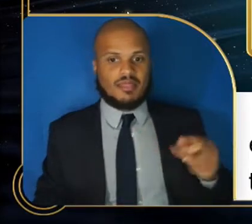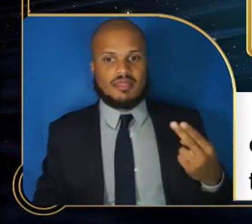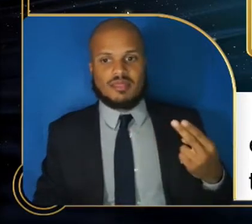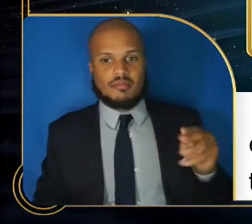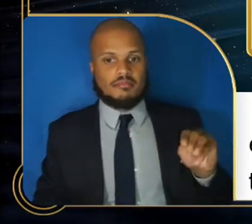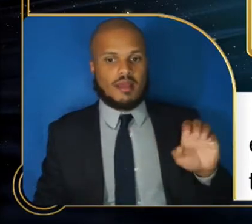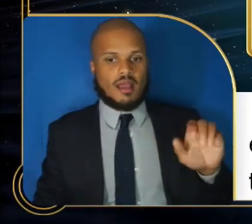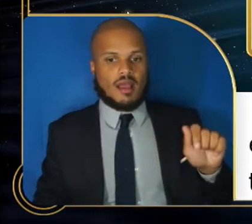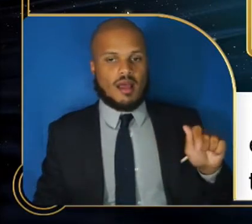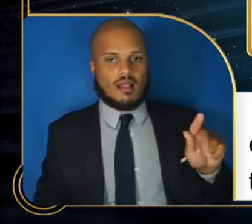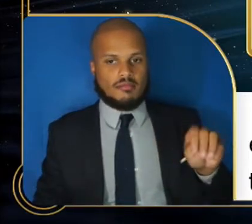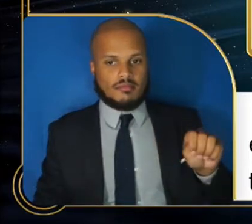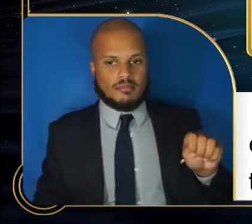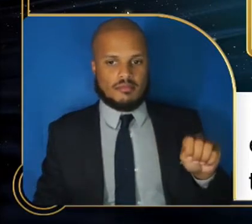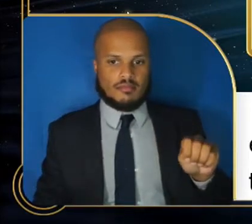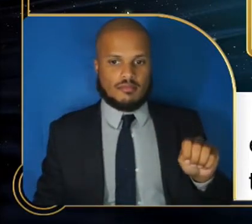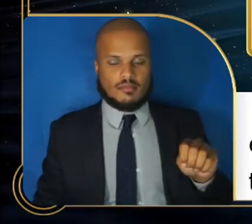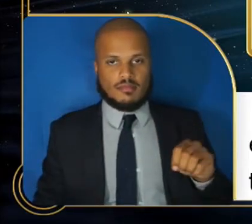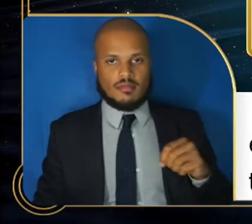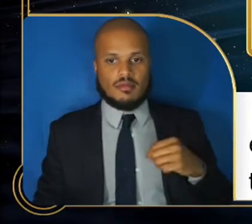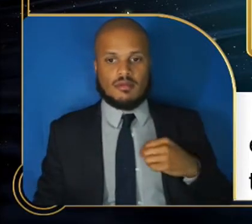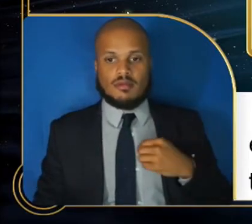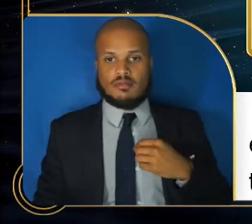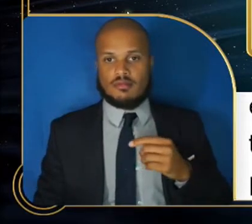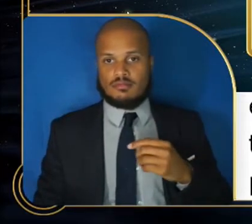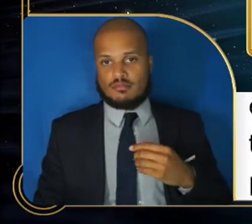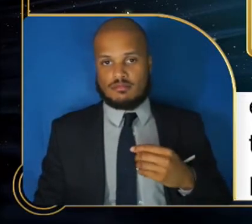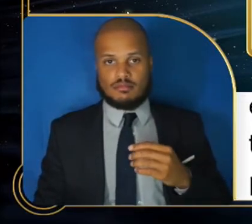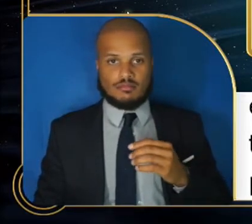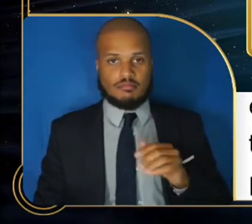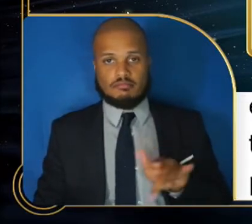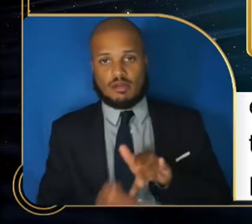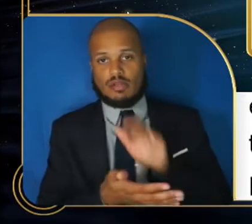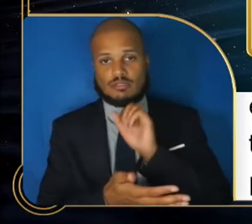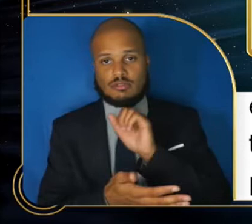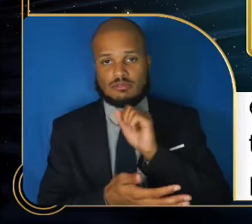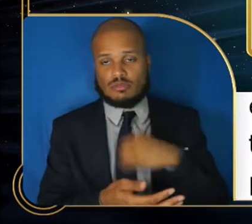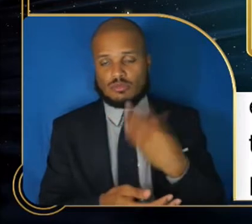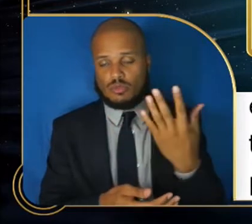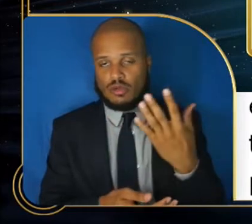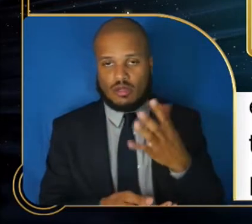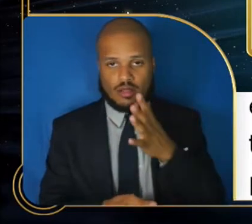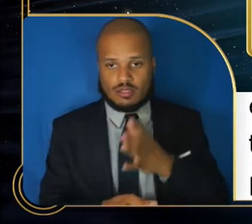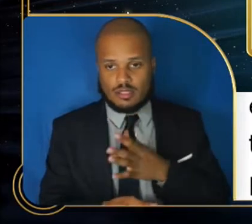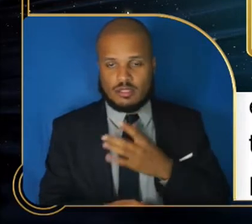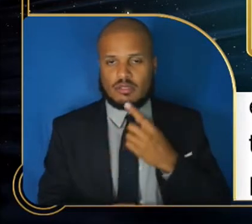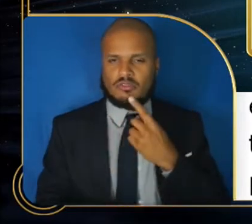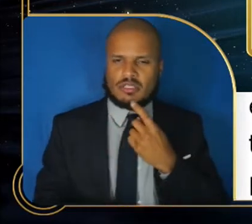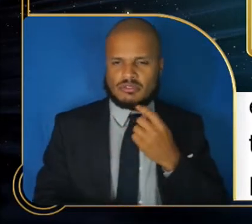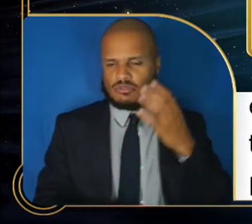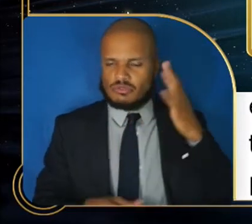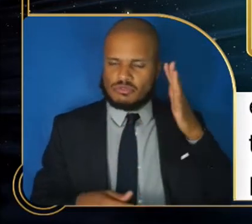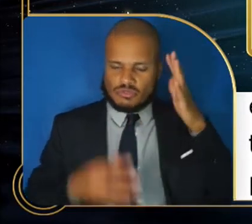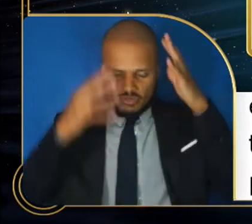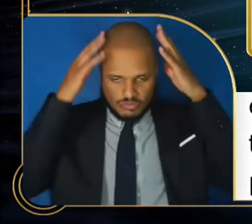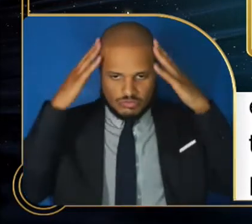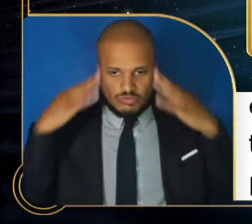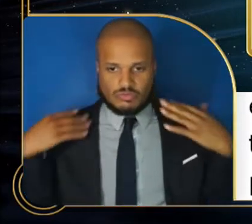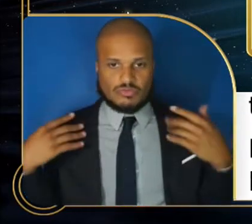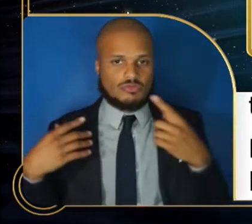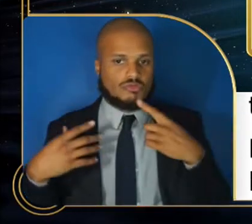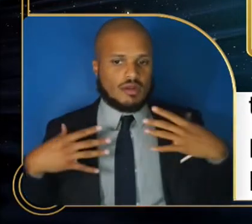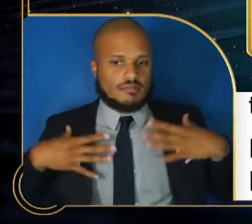I am a plumpish, middle-aged white lady with reddish blonde hair, blue eyes, tortoiseshell